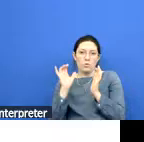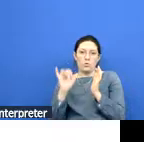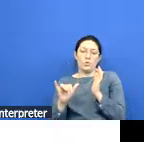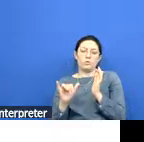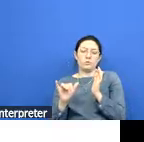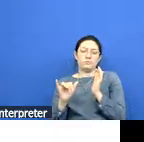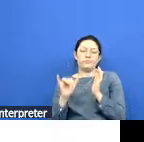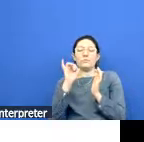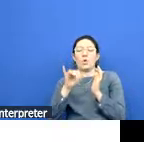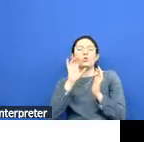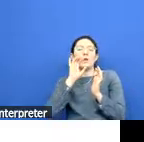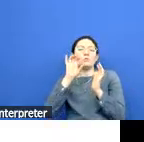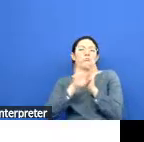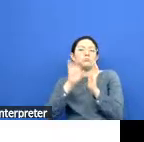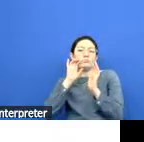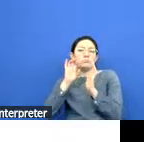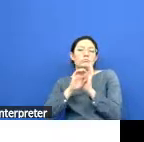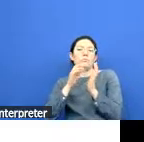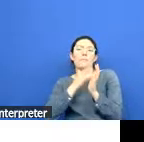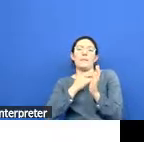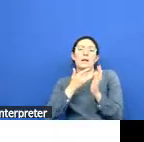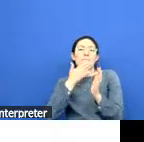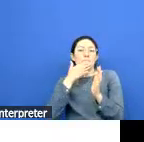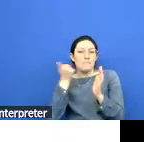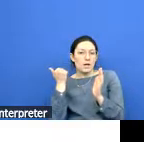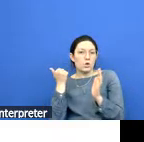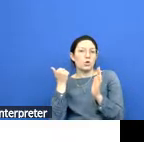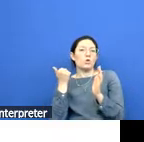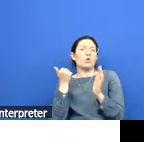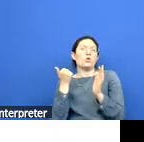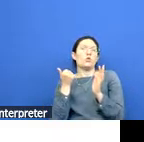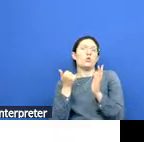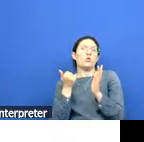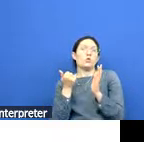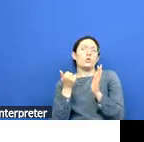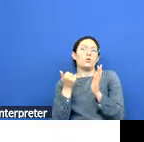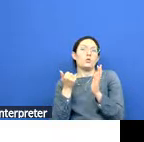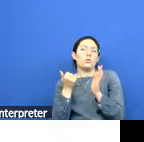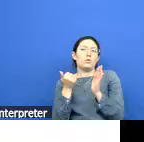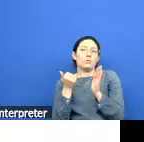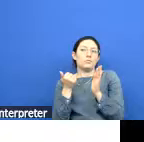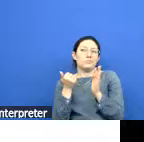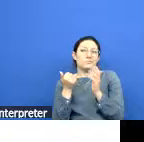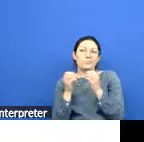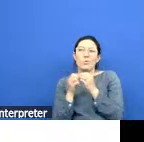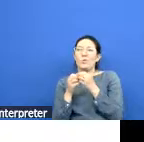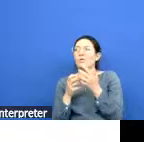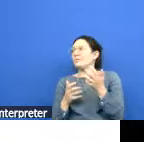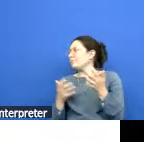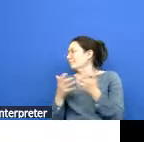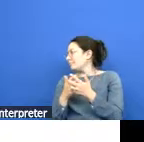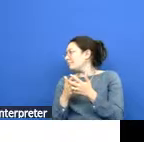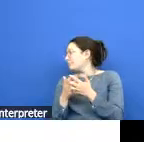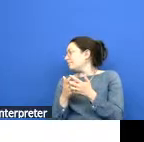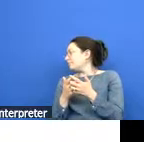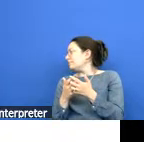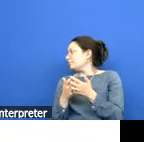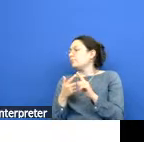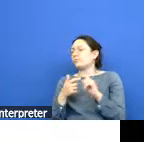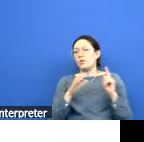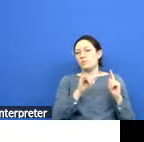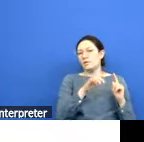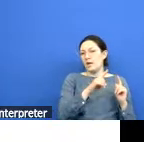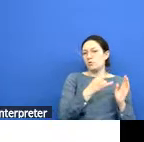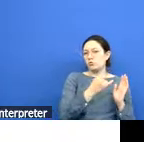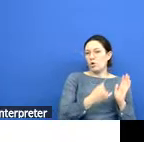typically better generated from the CAD drawings of the buildings. Now, they might be able to do just simple mass models. So if